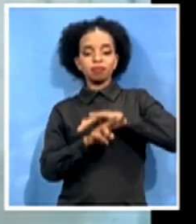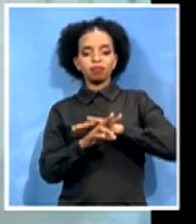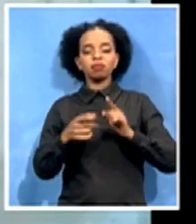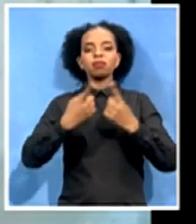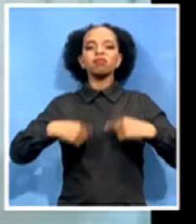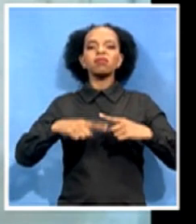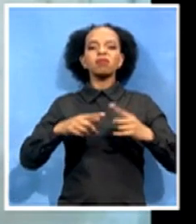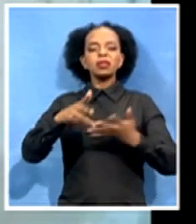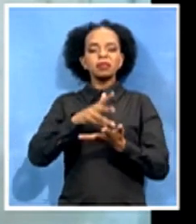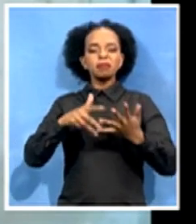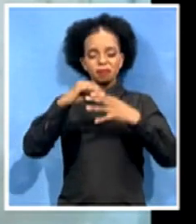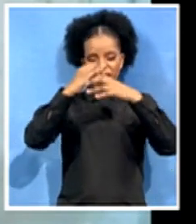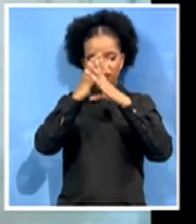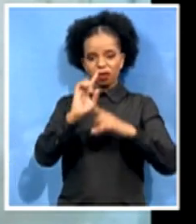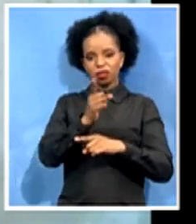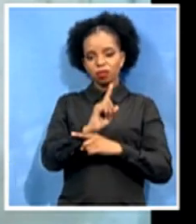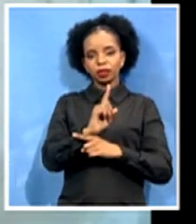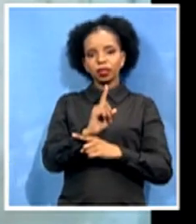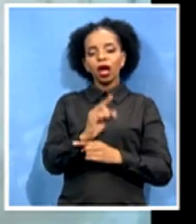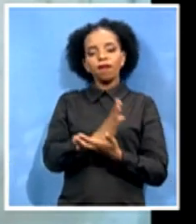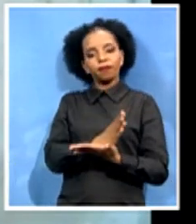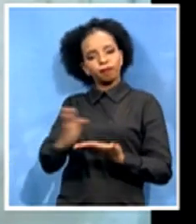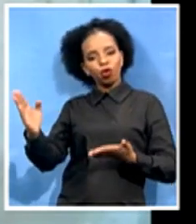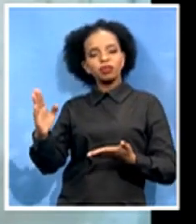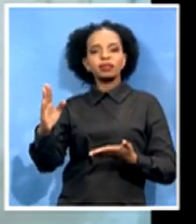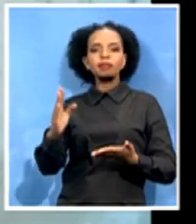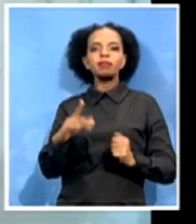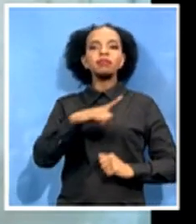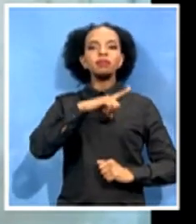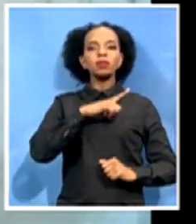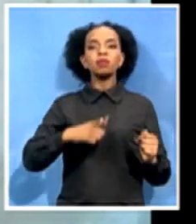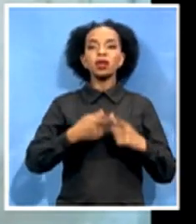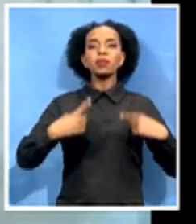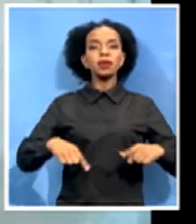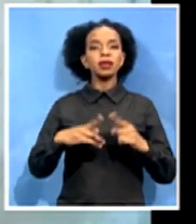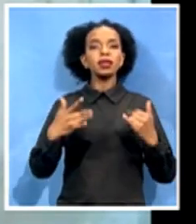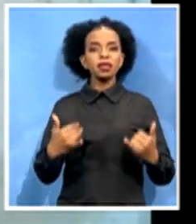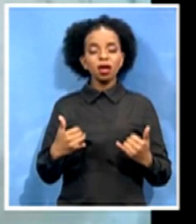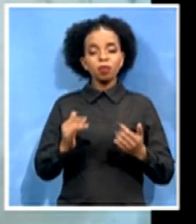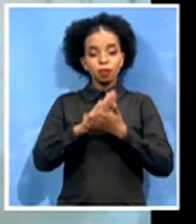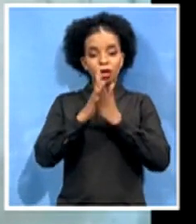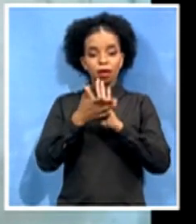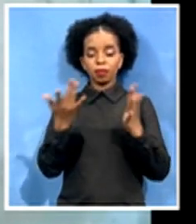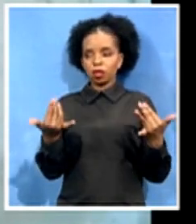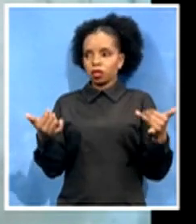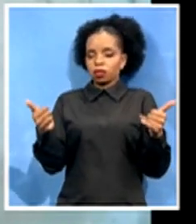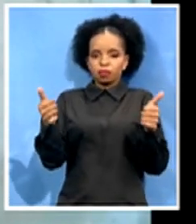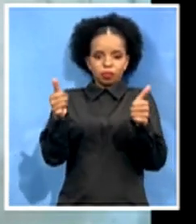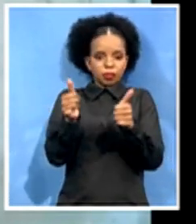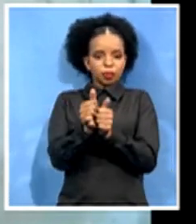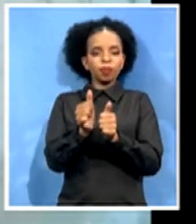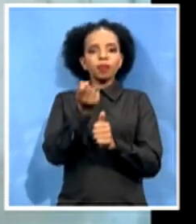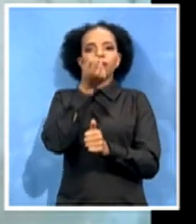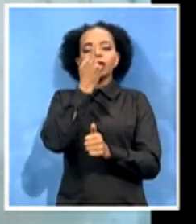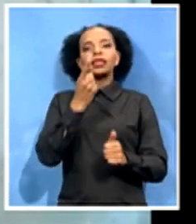globally, we're all becoming aligned to this idea of what is our cultural identity, where